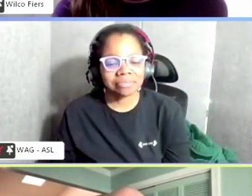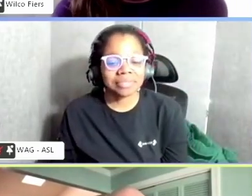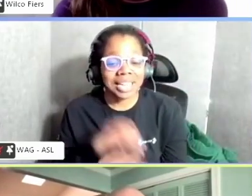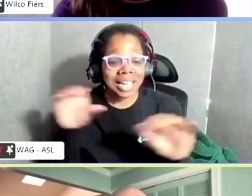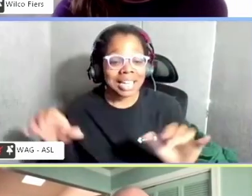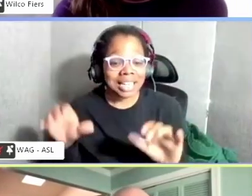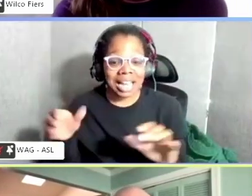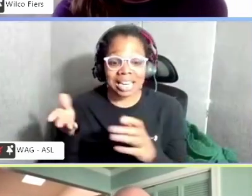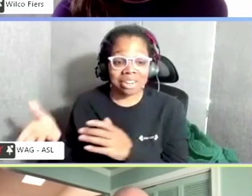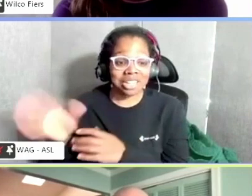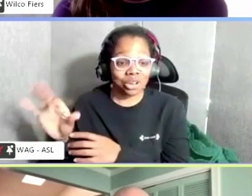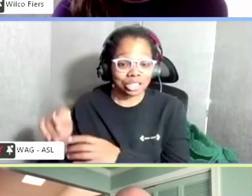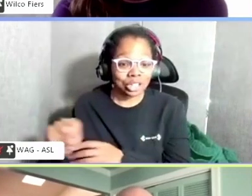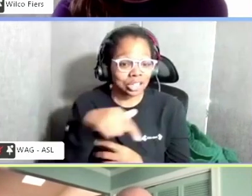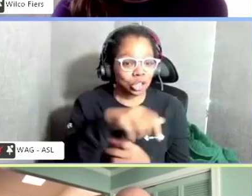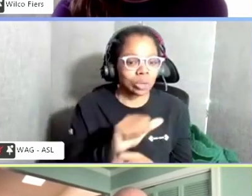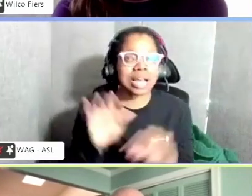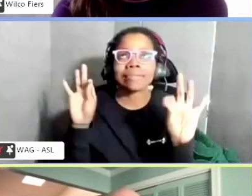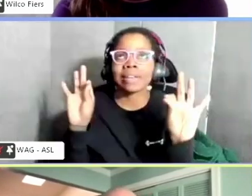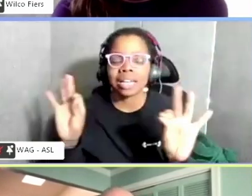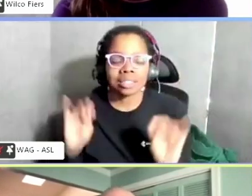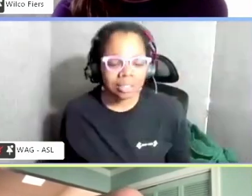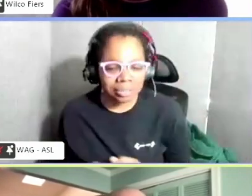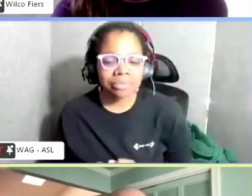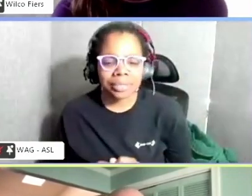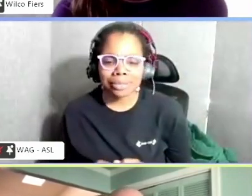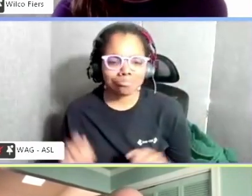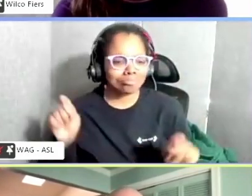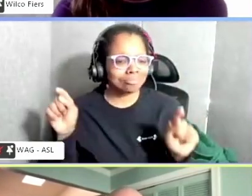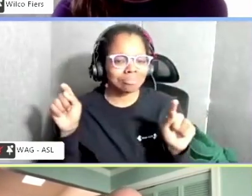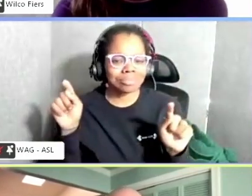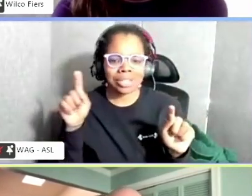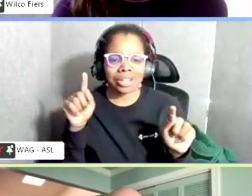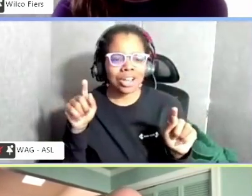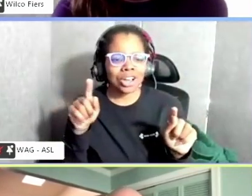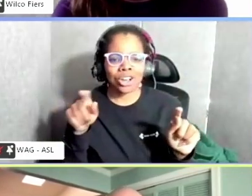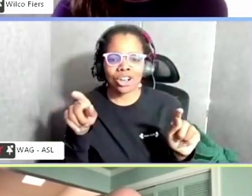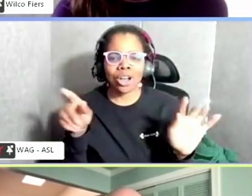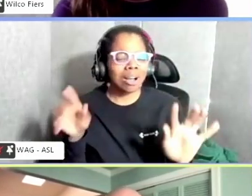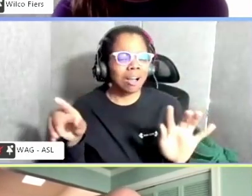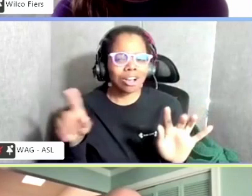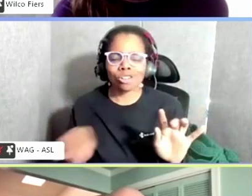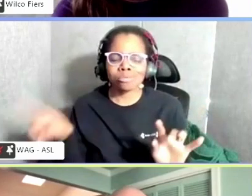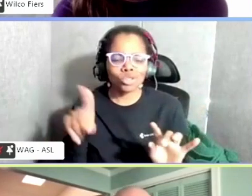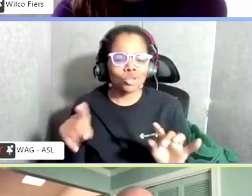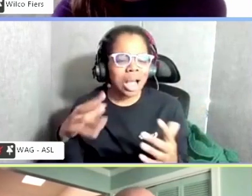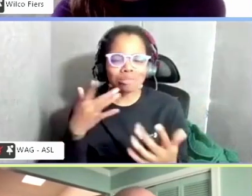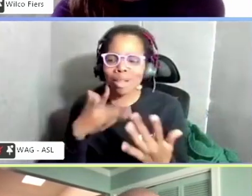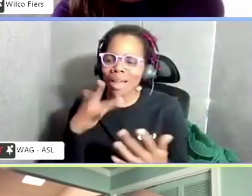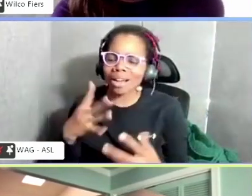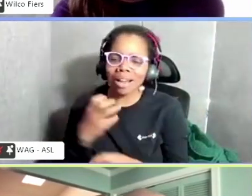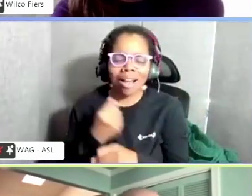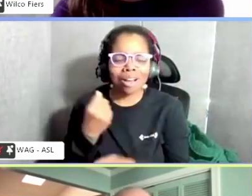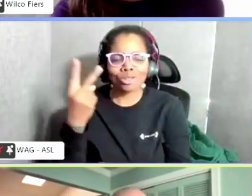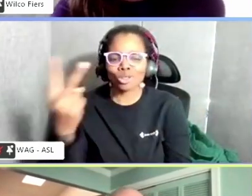on chat and the Q&A is fantastic. Folks, you got 2 for the price of 1 today, 2 presentation. So we're